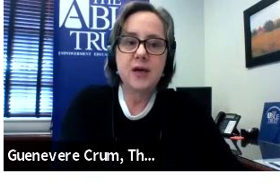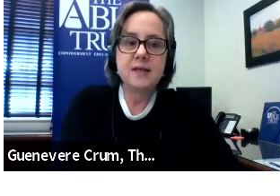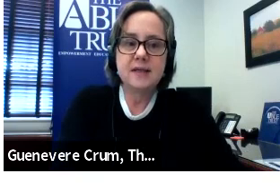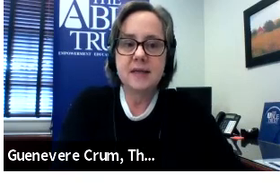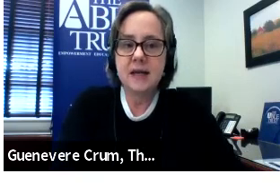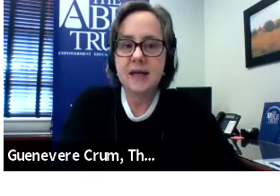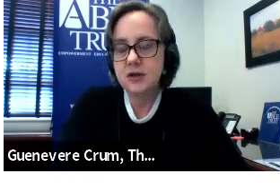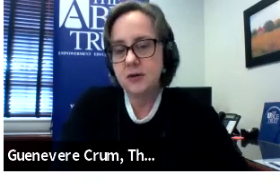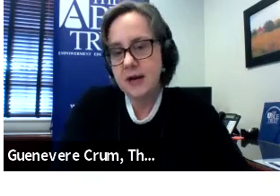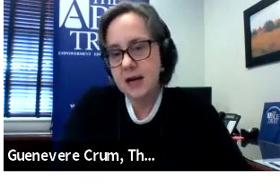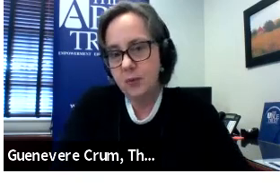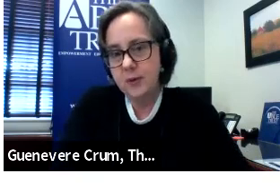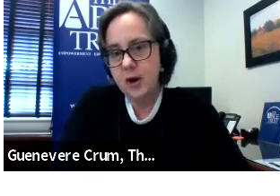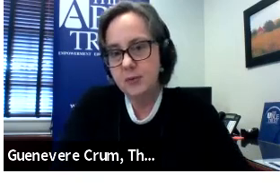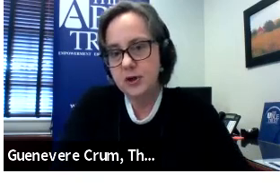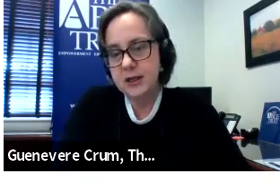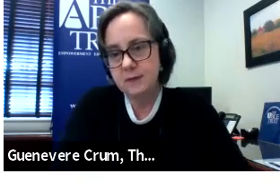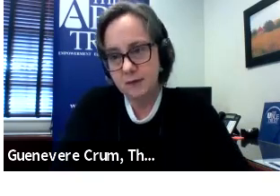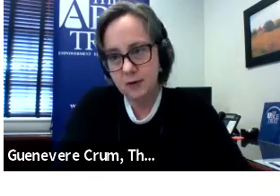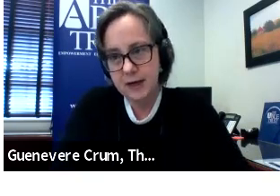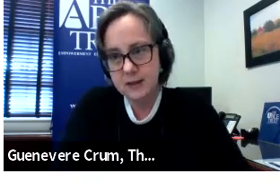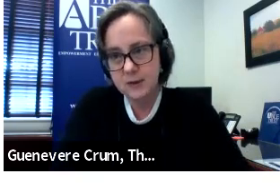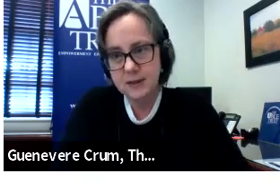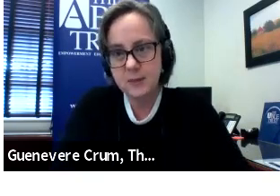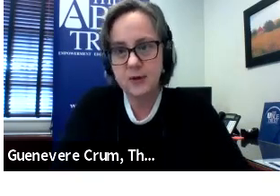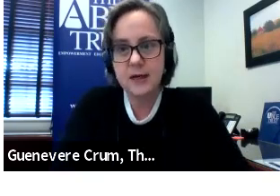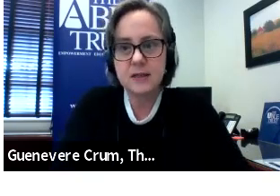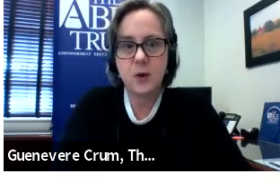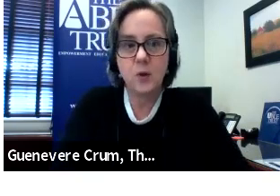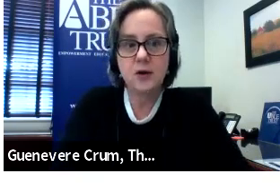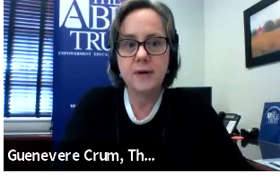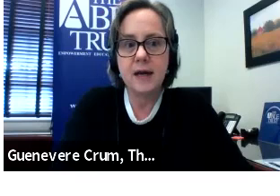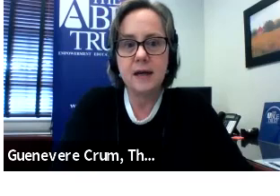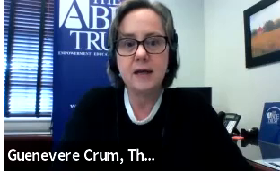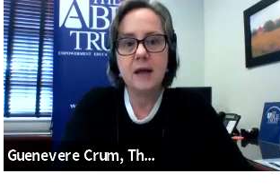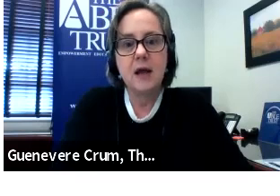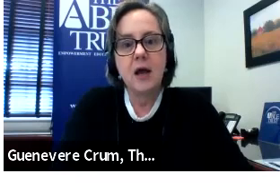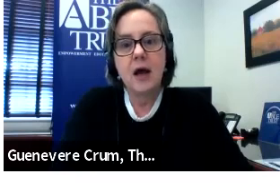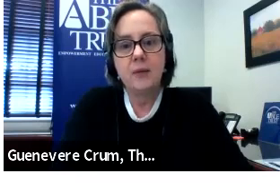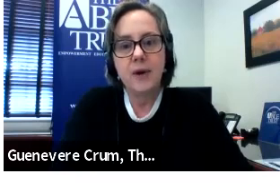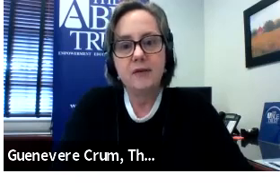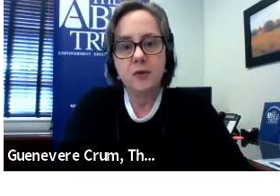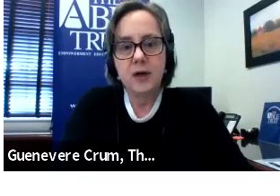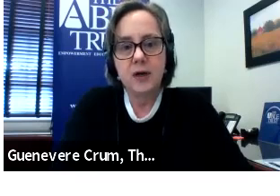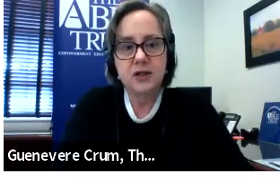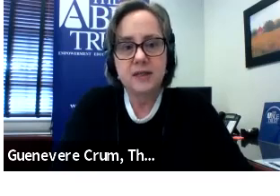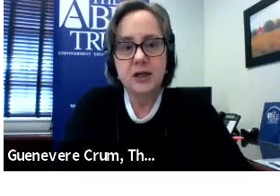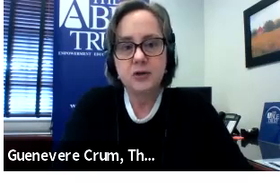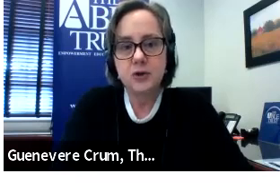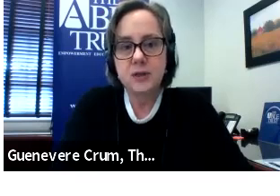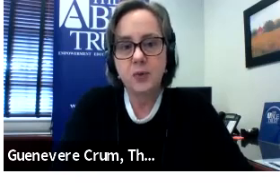The ABLE Trust is dedicated to creating employment opportunities for Floridians with disabilities. We were created by the